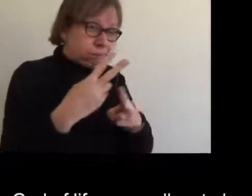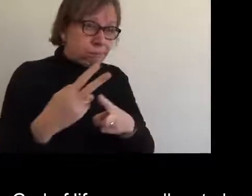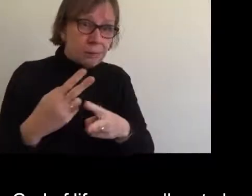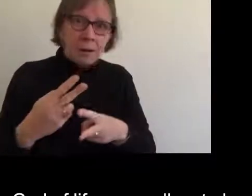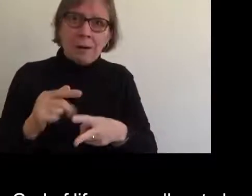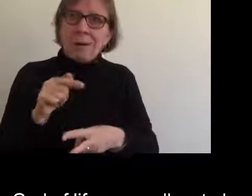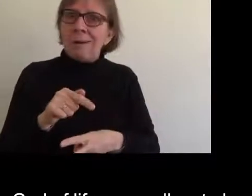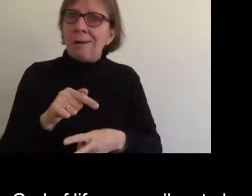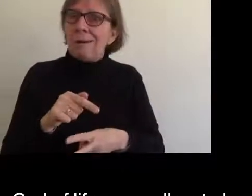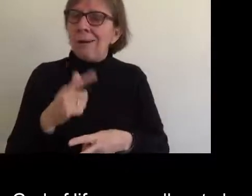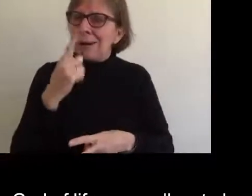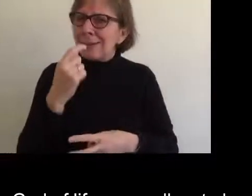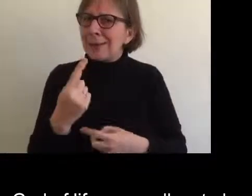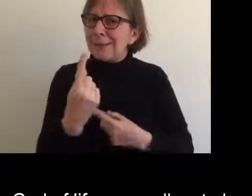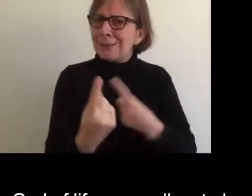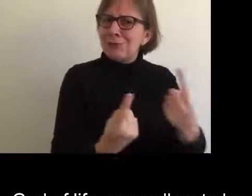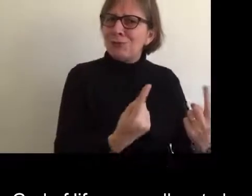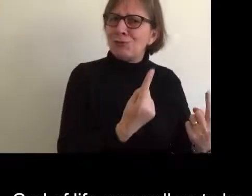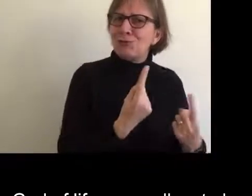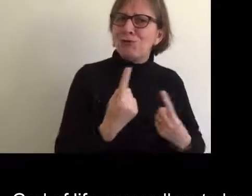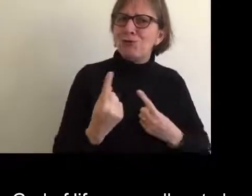other just as we are.